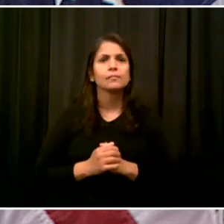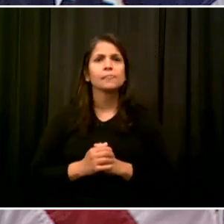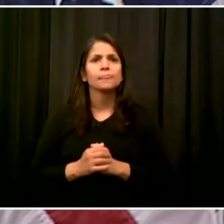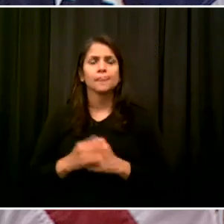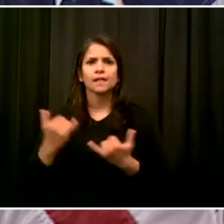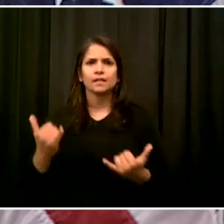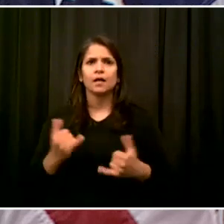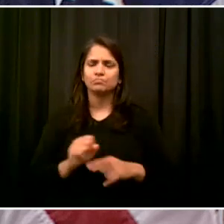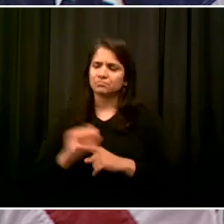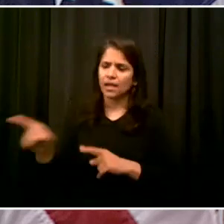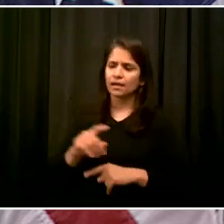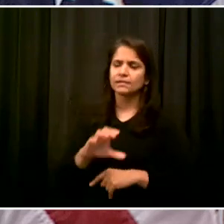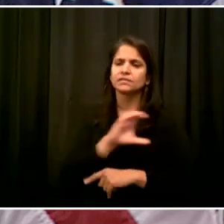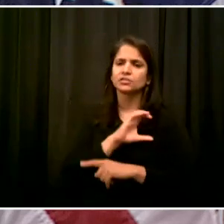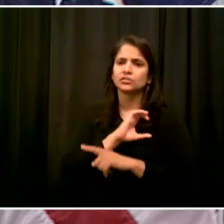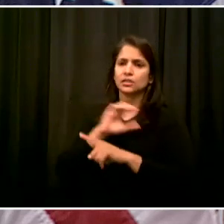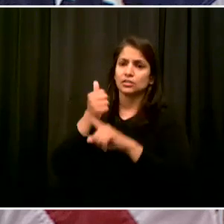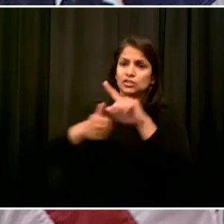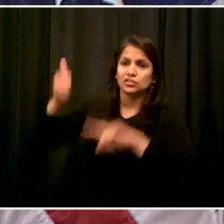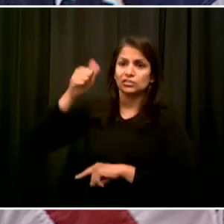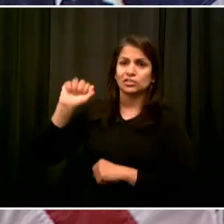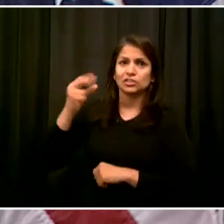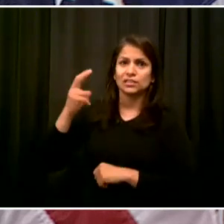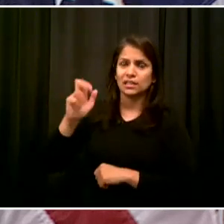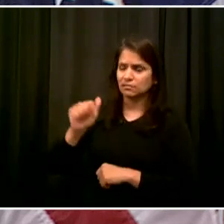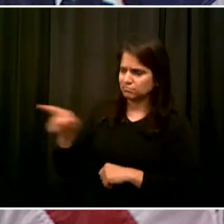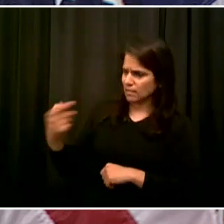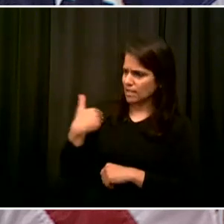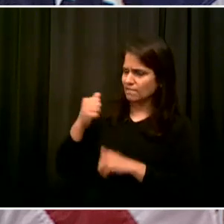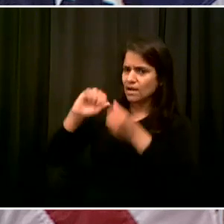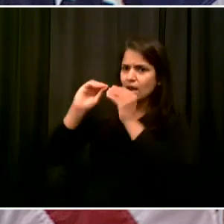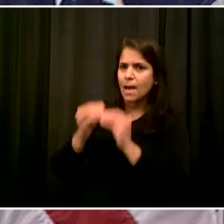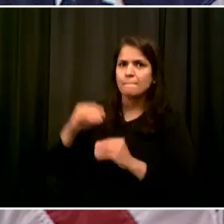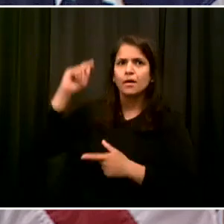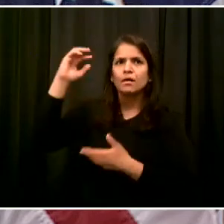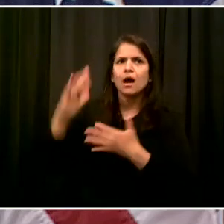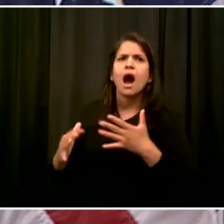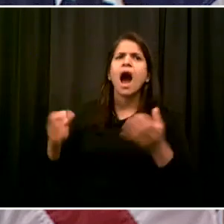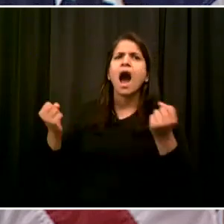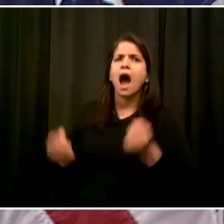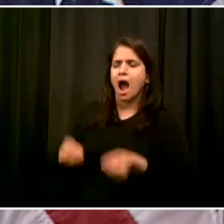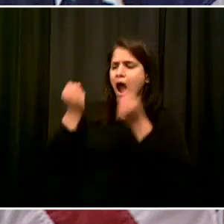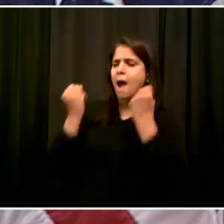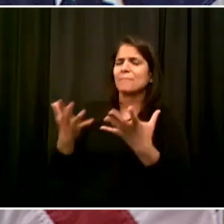of people of color on the force? If not, we will get that back to Jillian later.